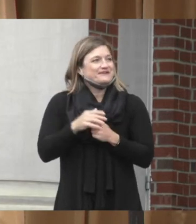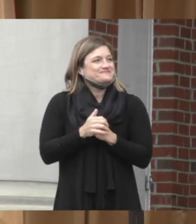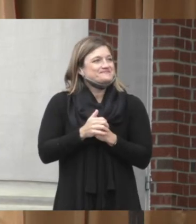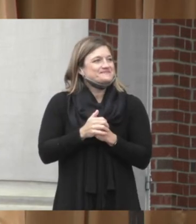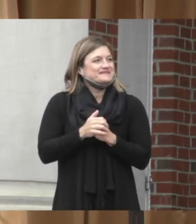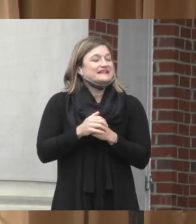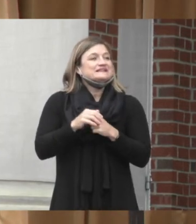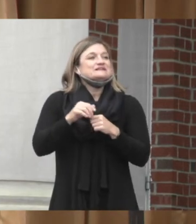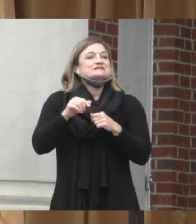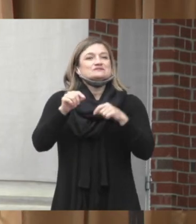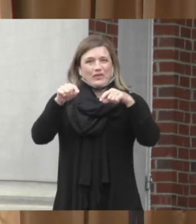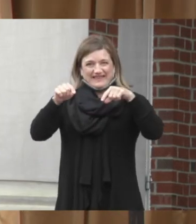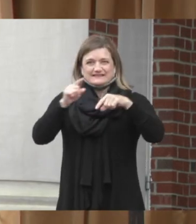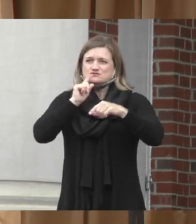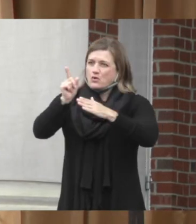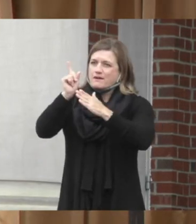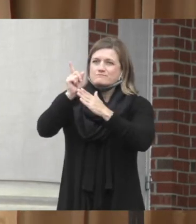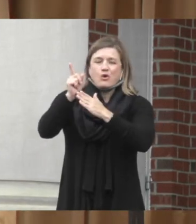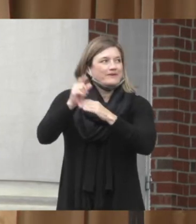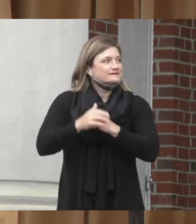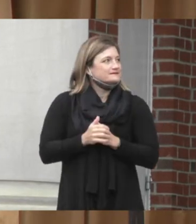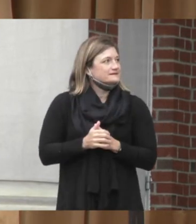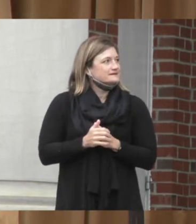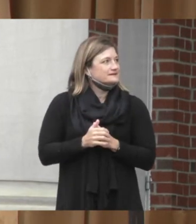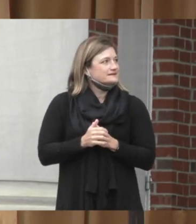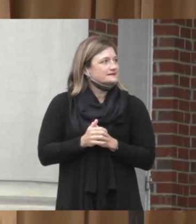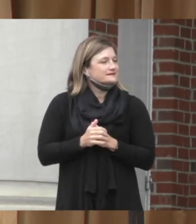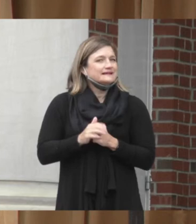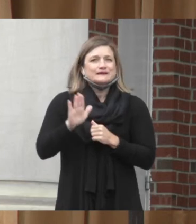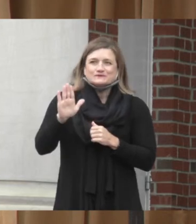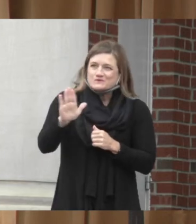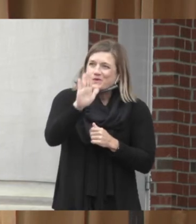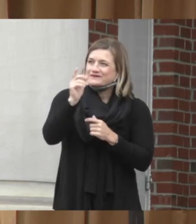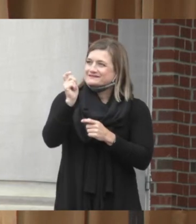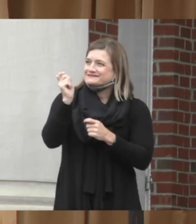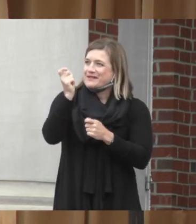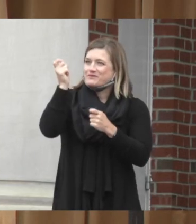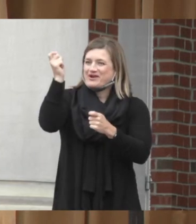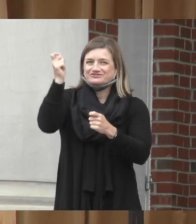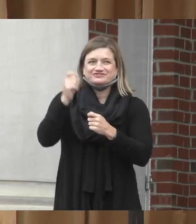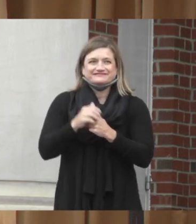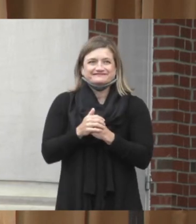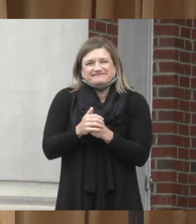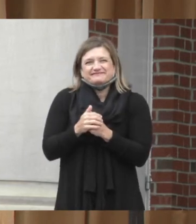And this is your moment, so I hope you're okay that I paused. It's your celebration. What's another minute?